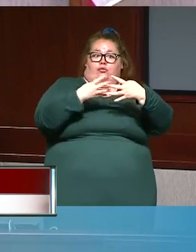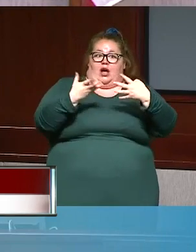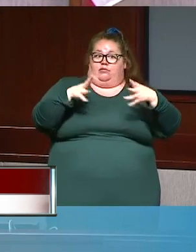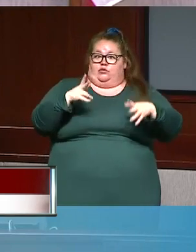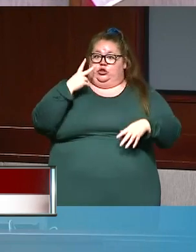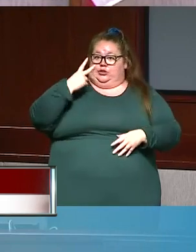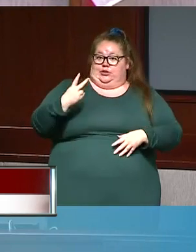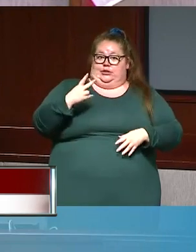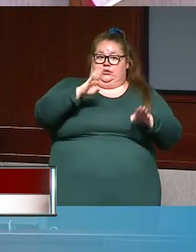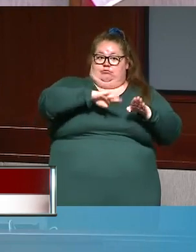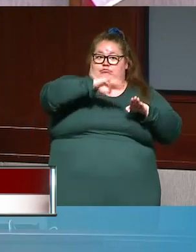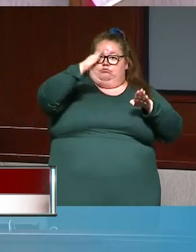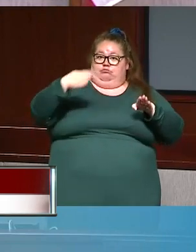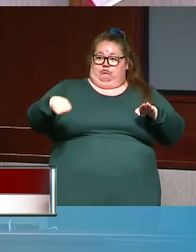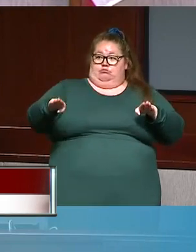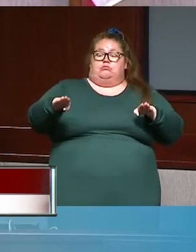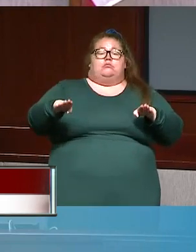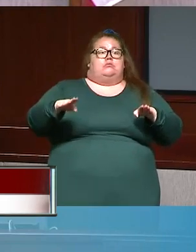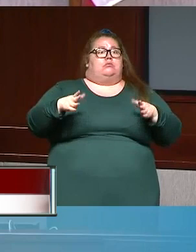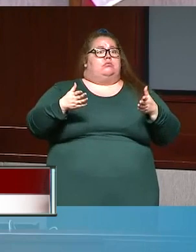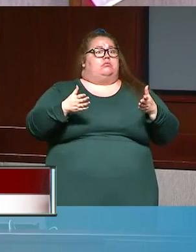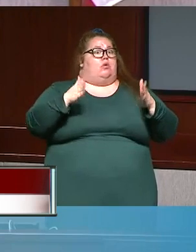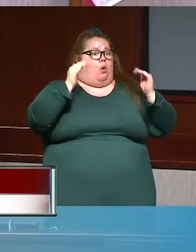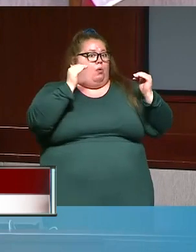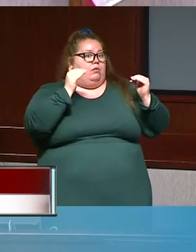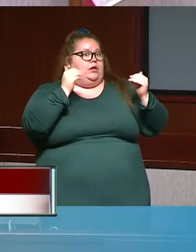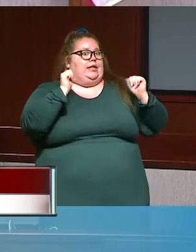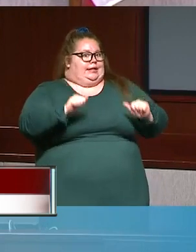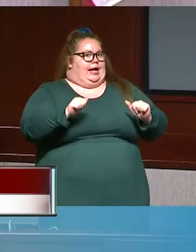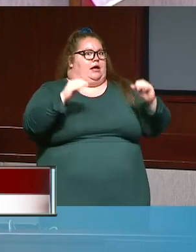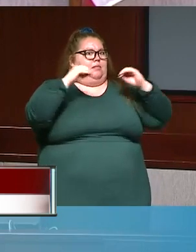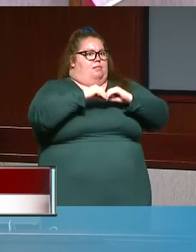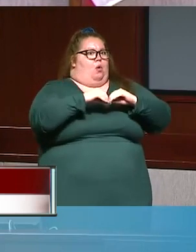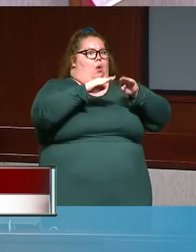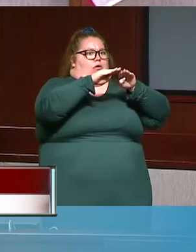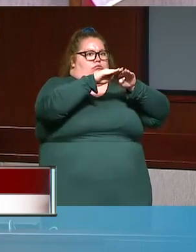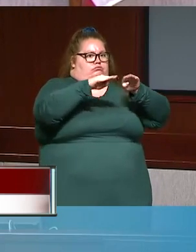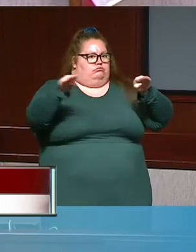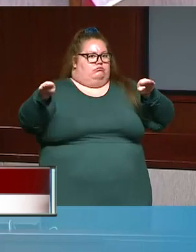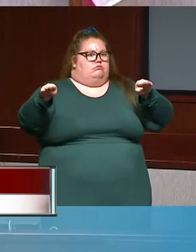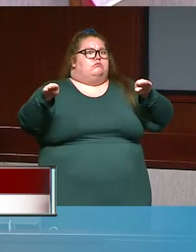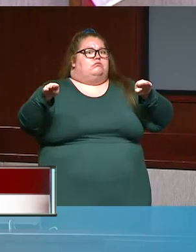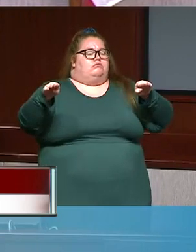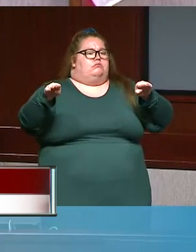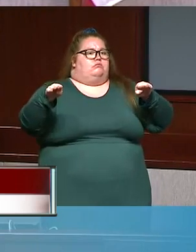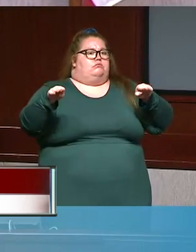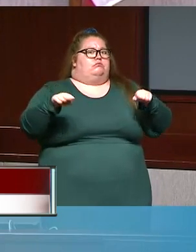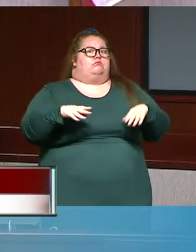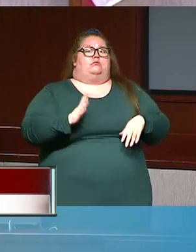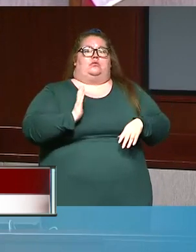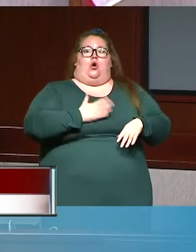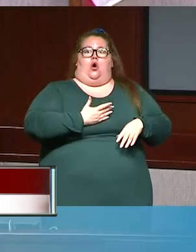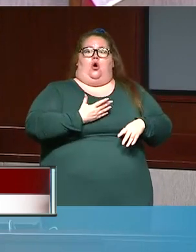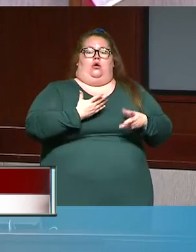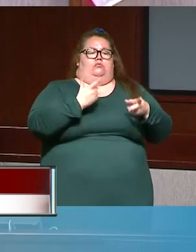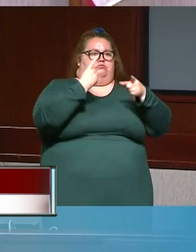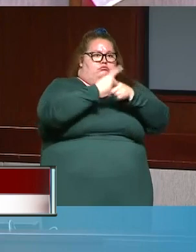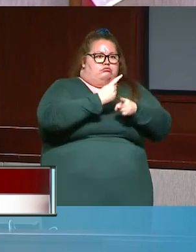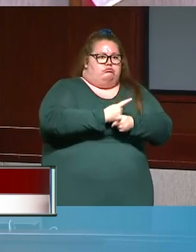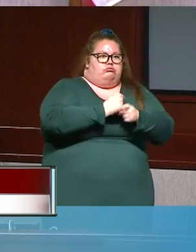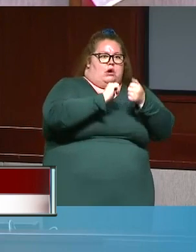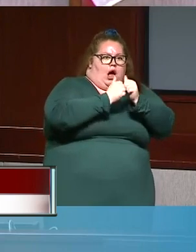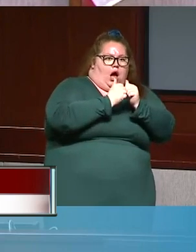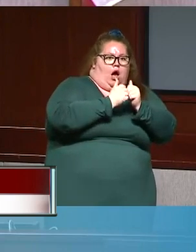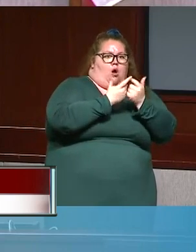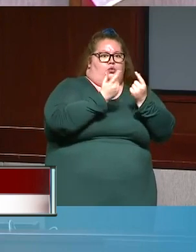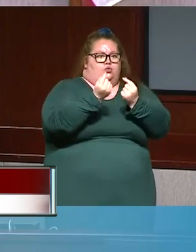have the opportunity to flatten that curve, to use the appropriate techniques so that individuals don't